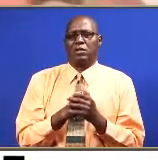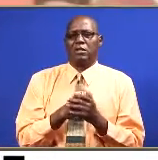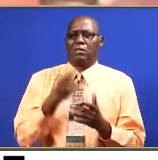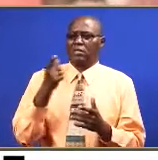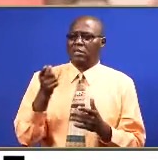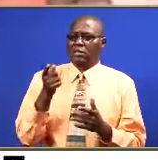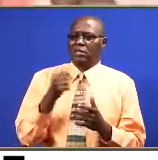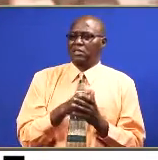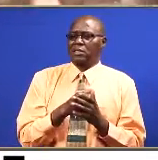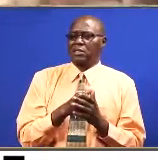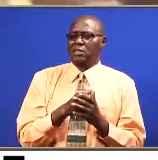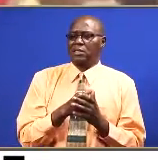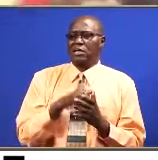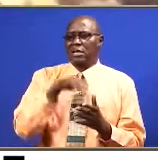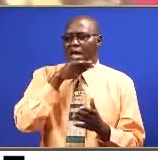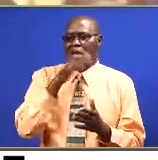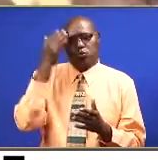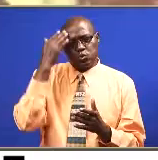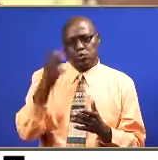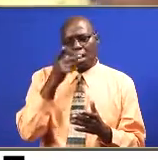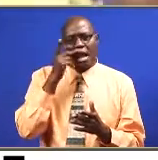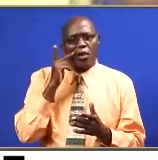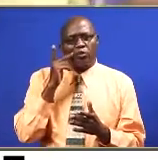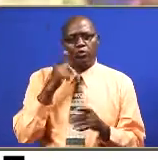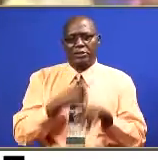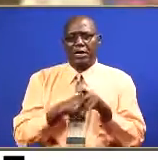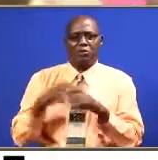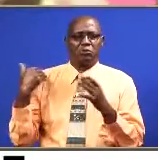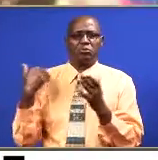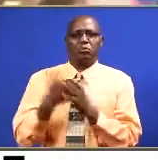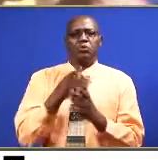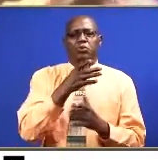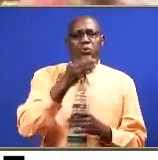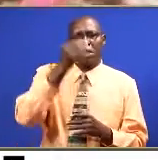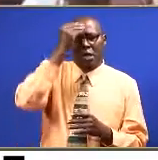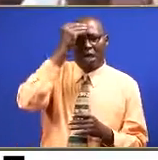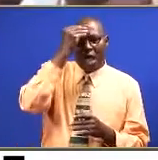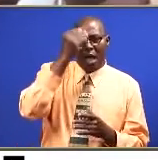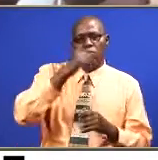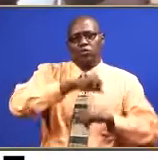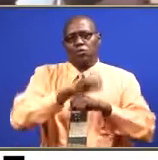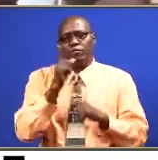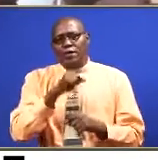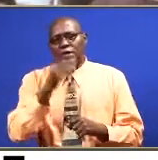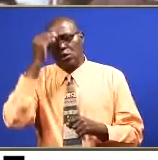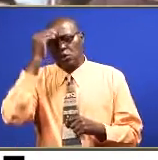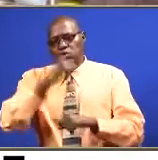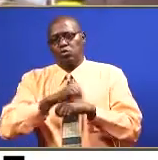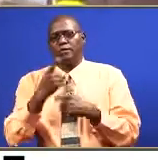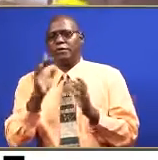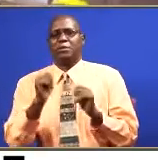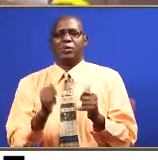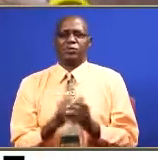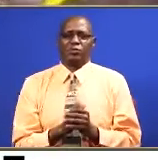time? Ati anamuuliza sijui kama amesoma, sijui ama kama hajasoma. Ati leo hii